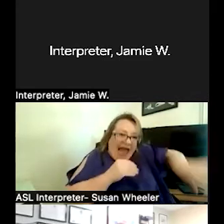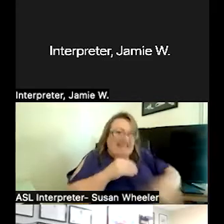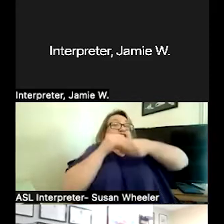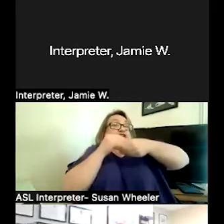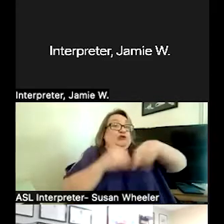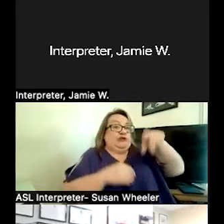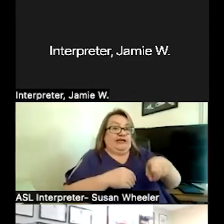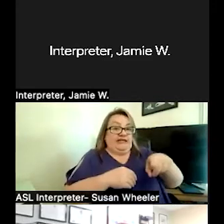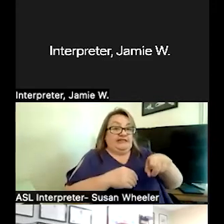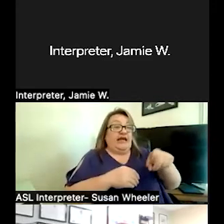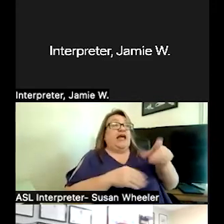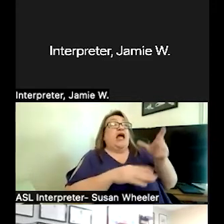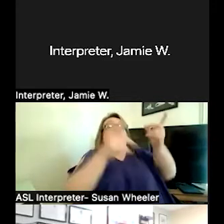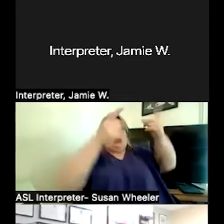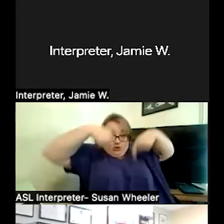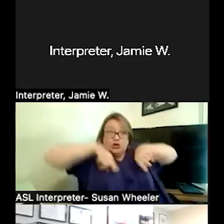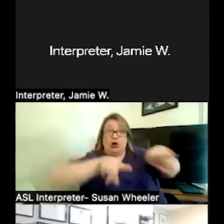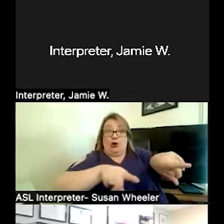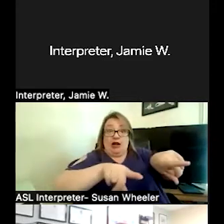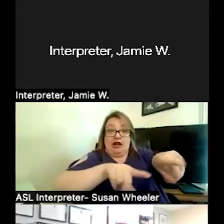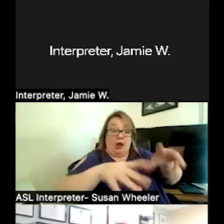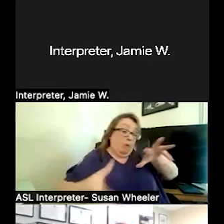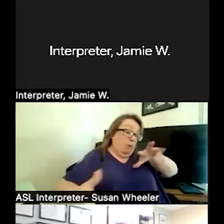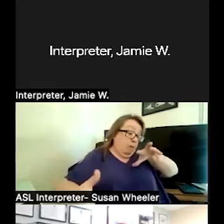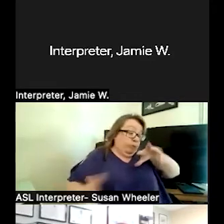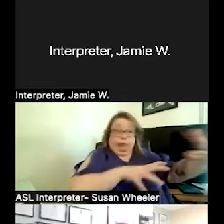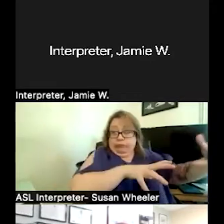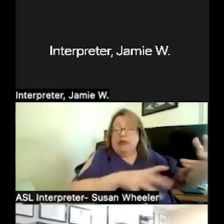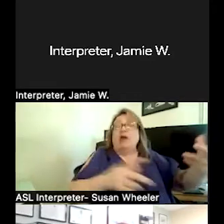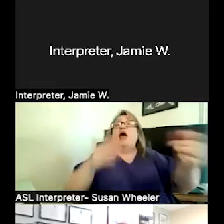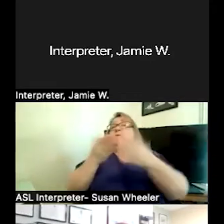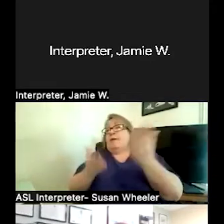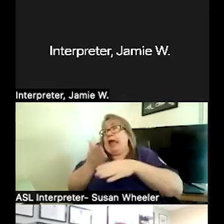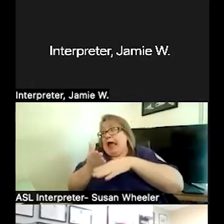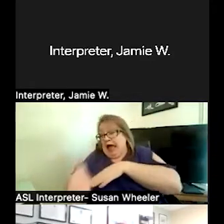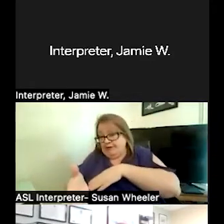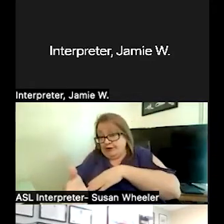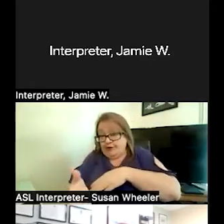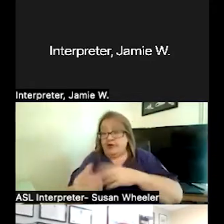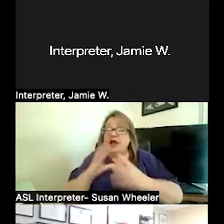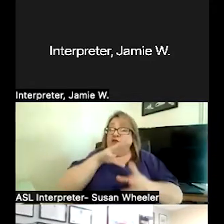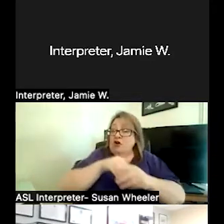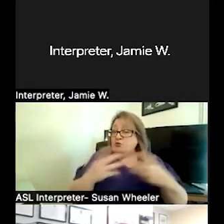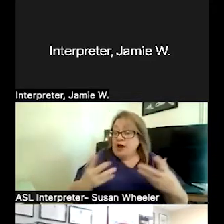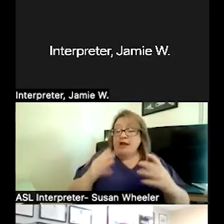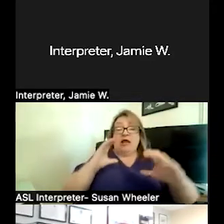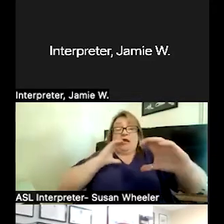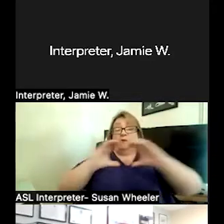an incident for access and functional areas, including not limited to communication, maintaining